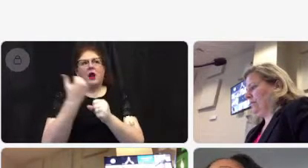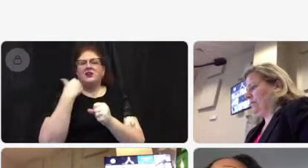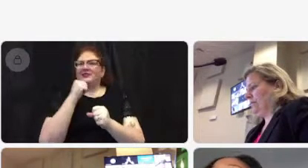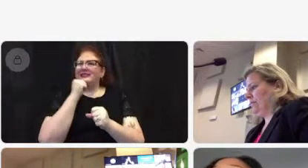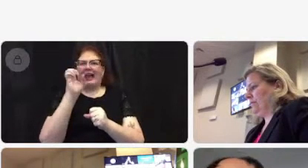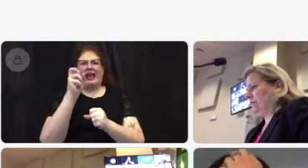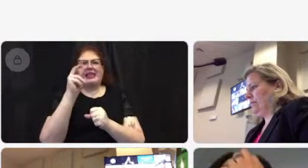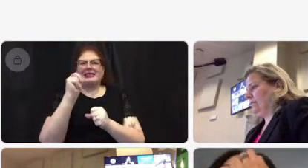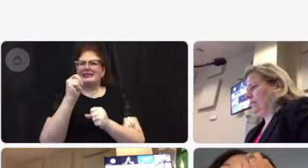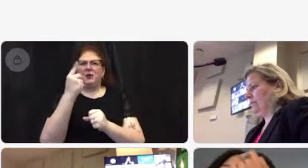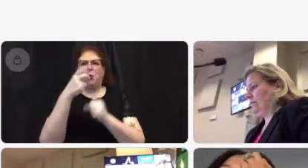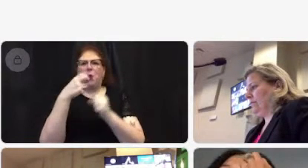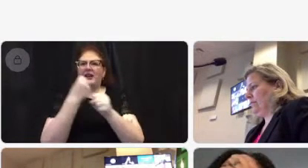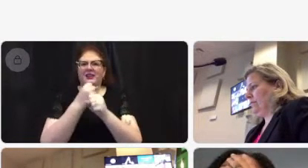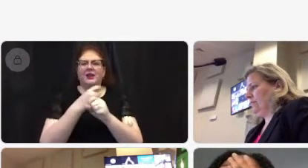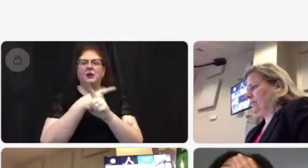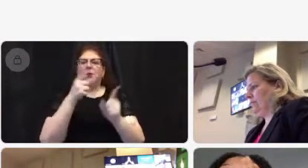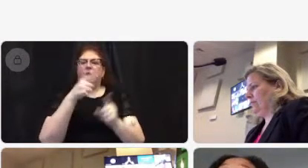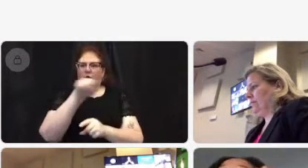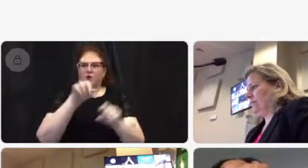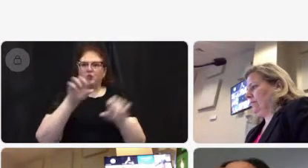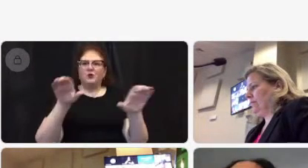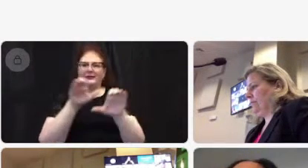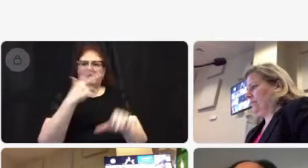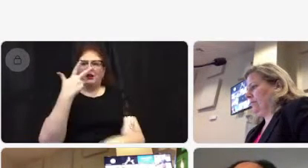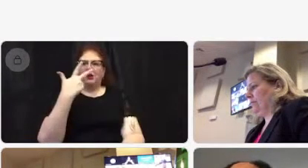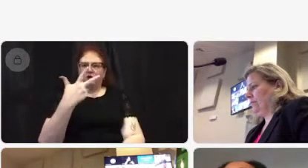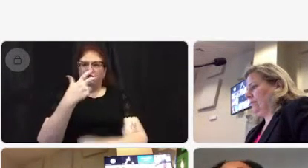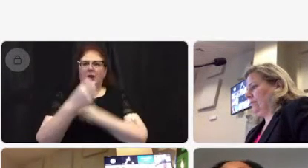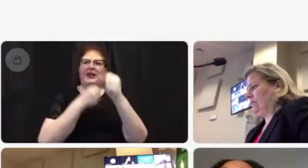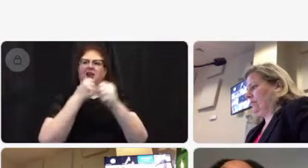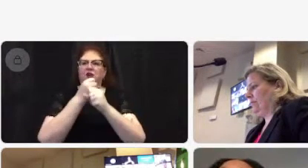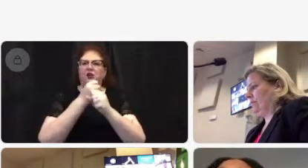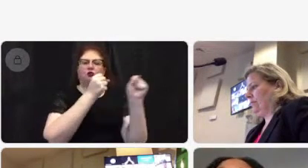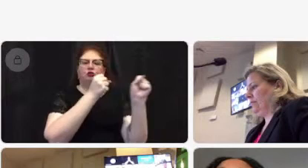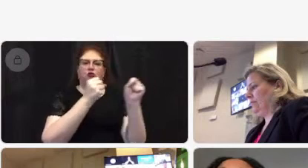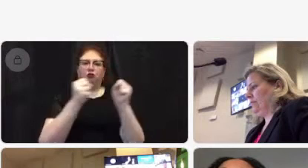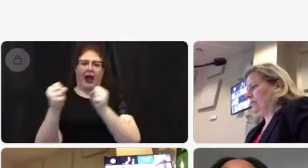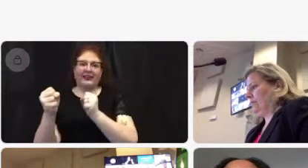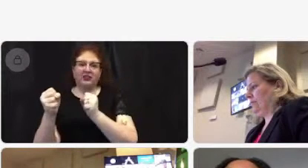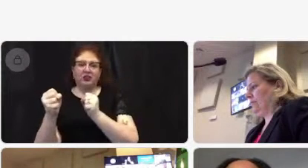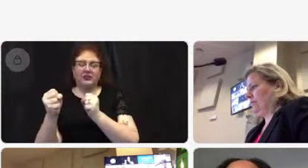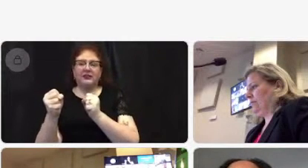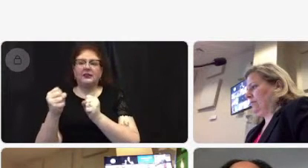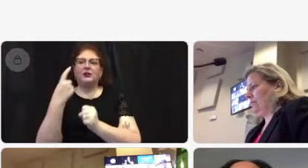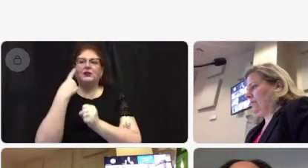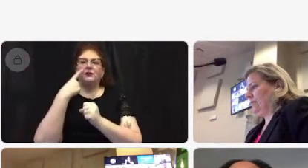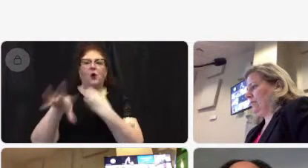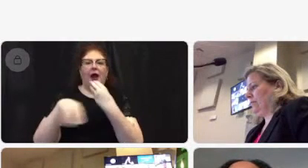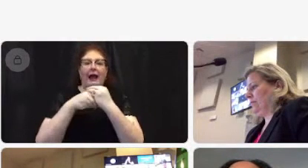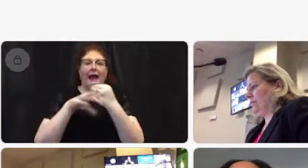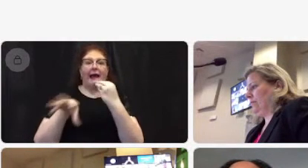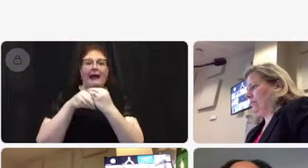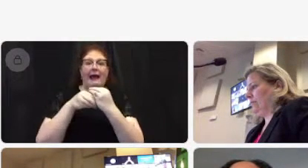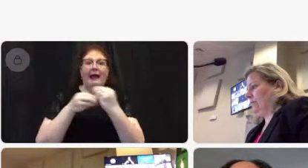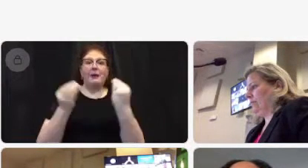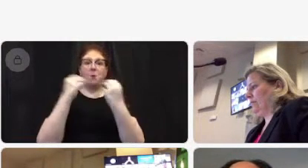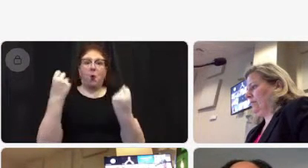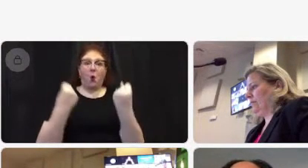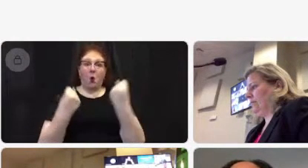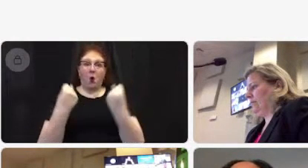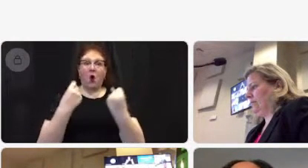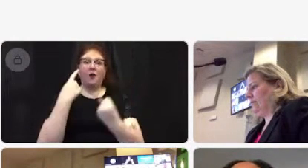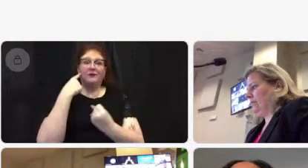did a 3-year a strategy to add more cars to go to a